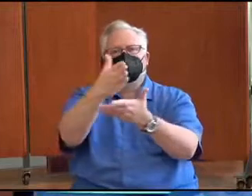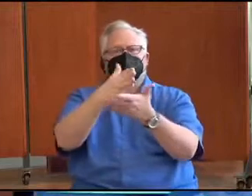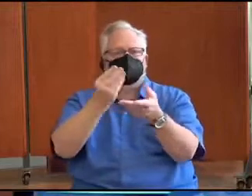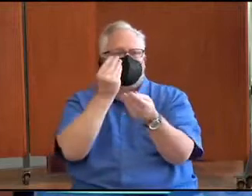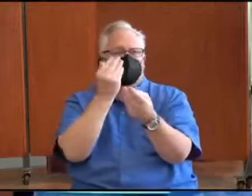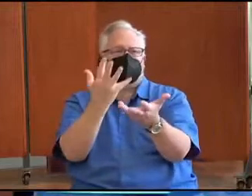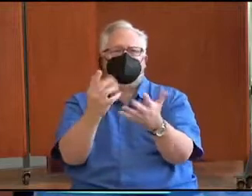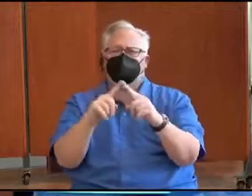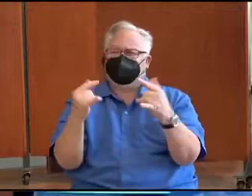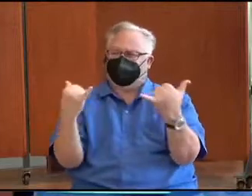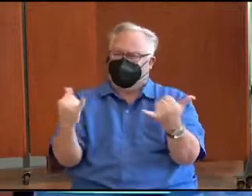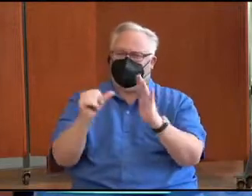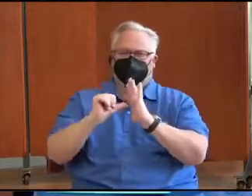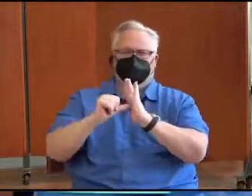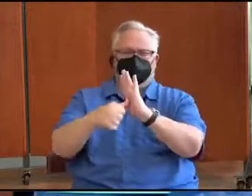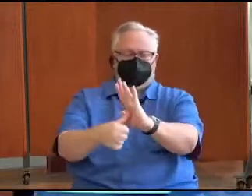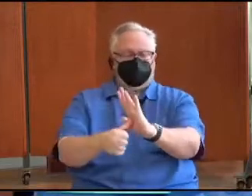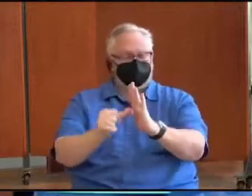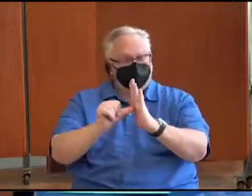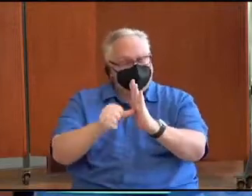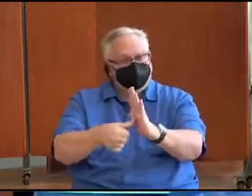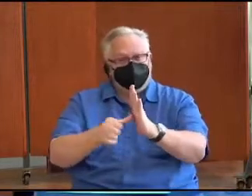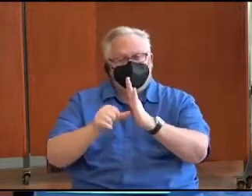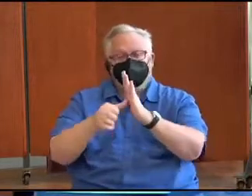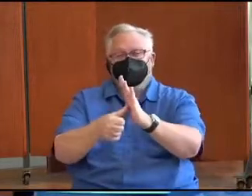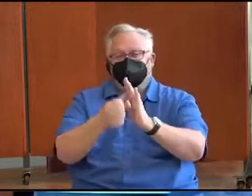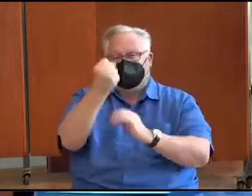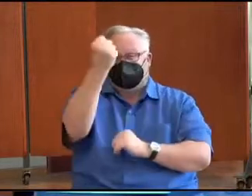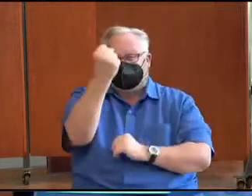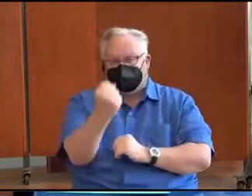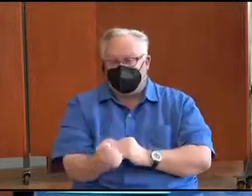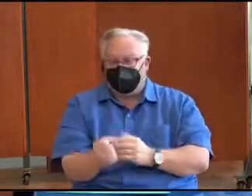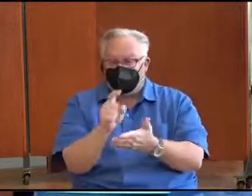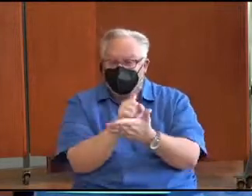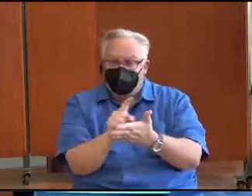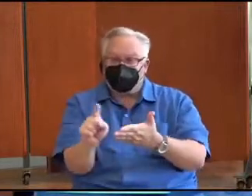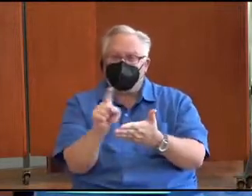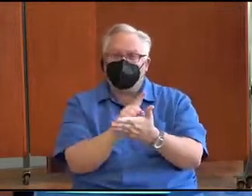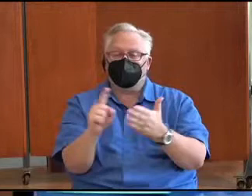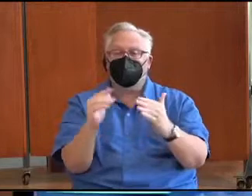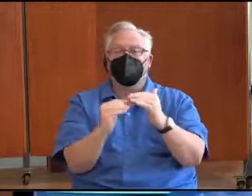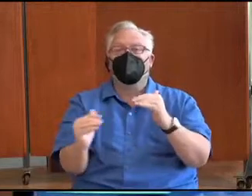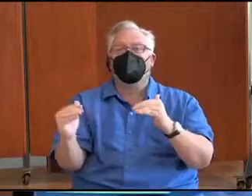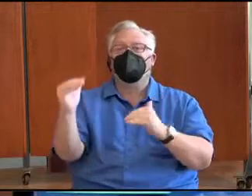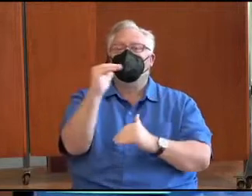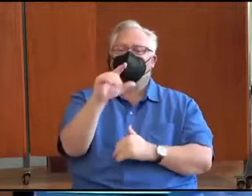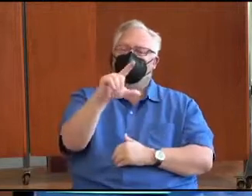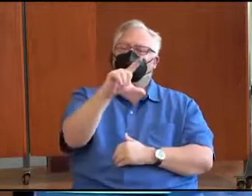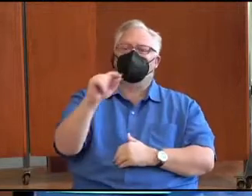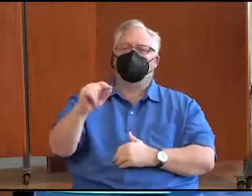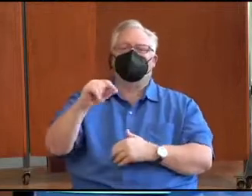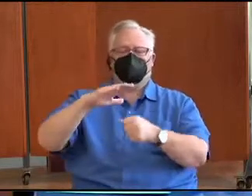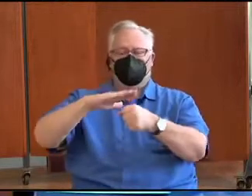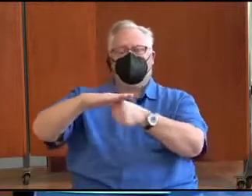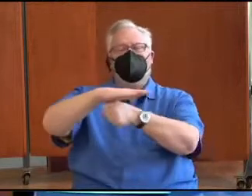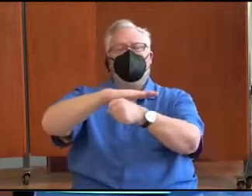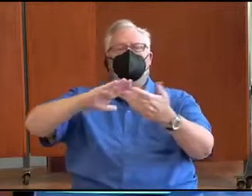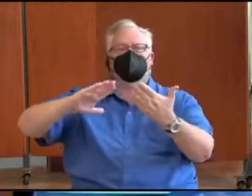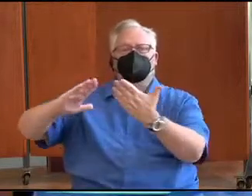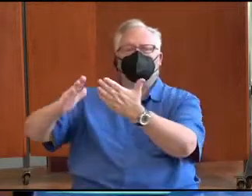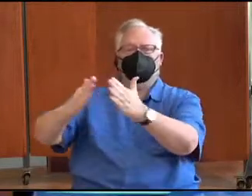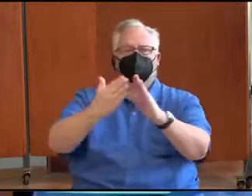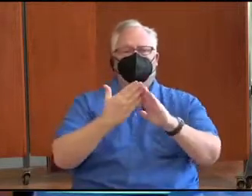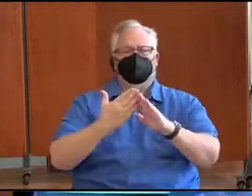that every Saturday morning, over 20 volunteers from the community, folks who have been guests